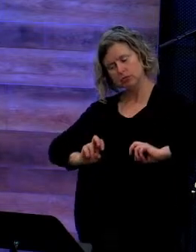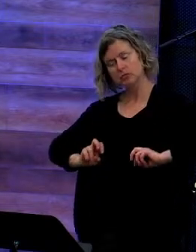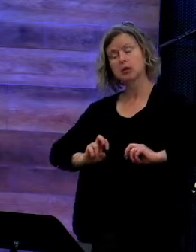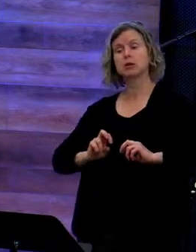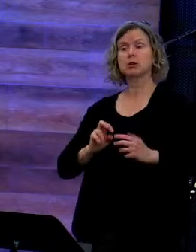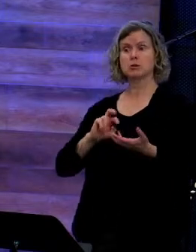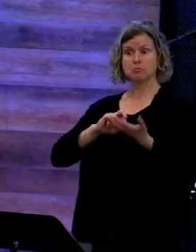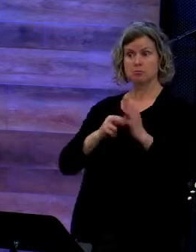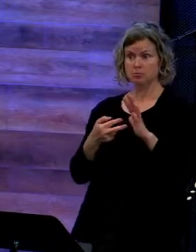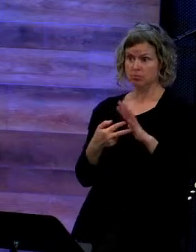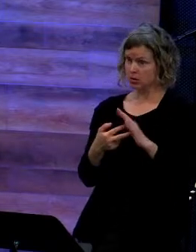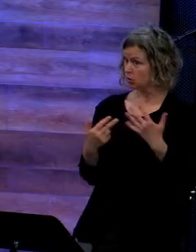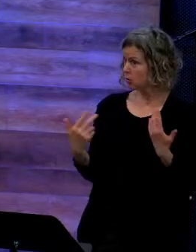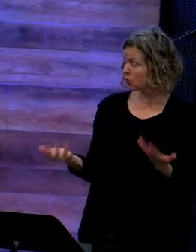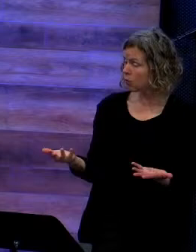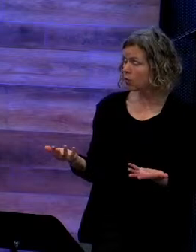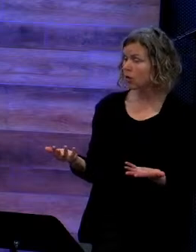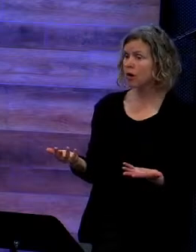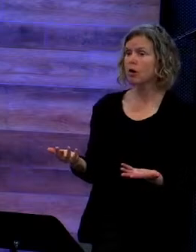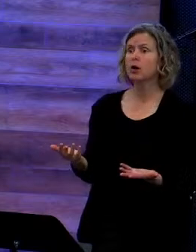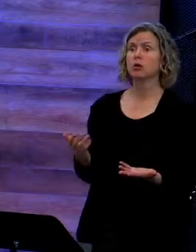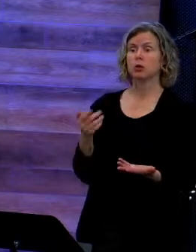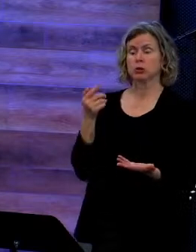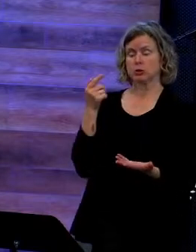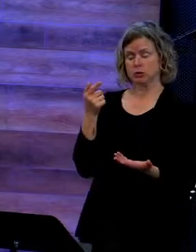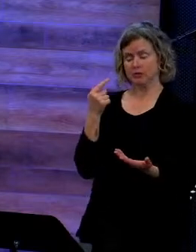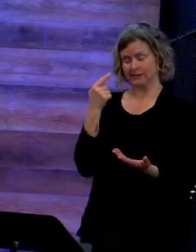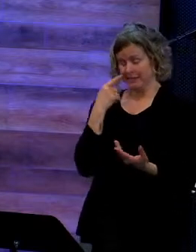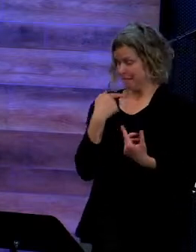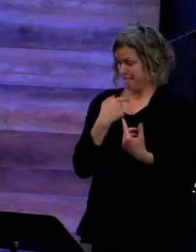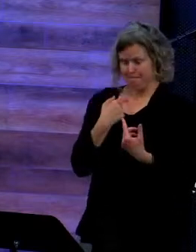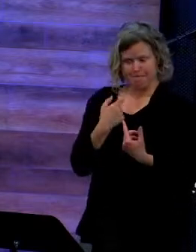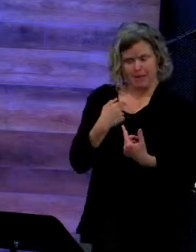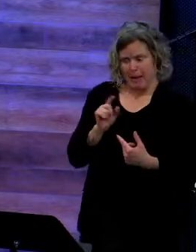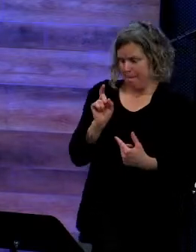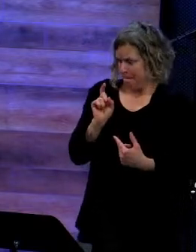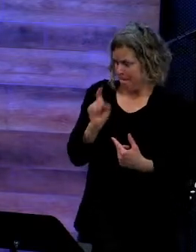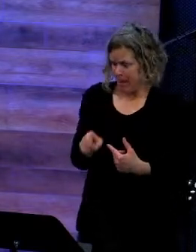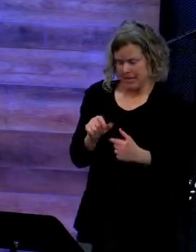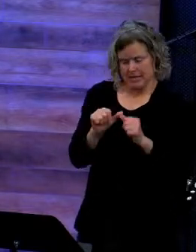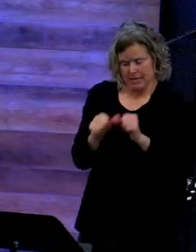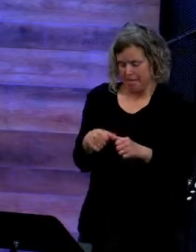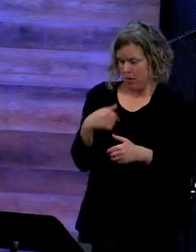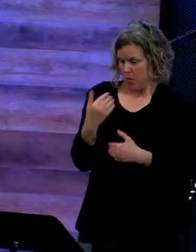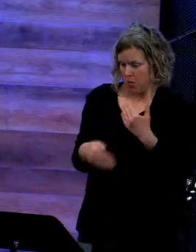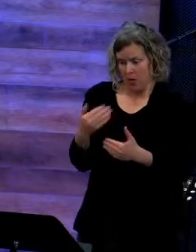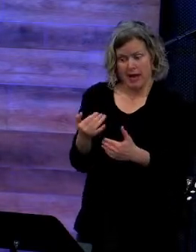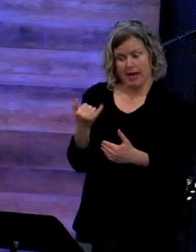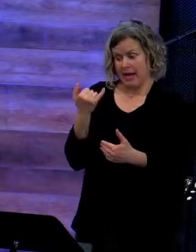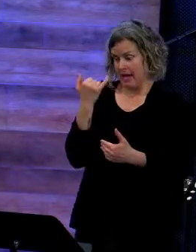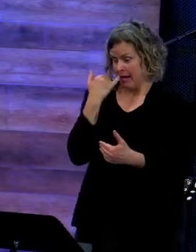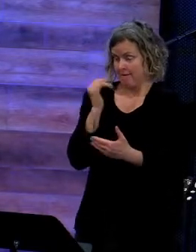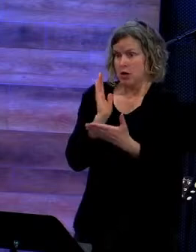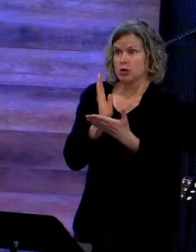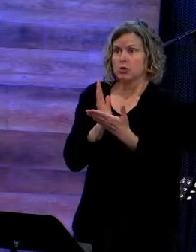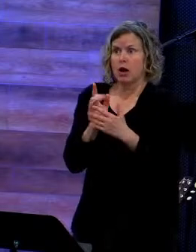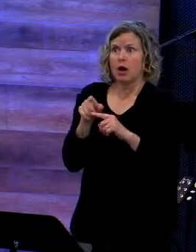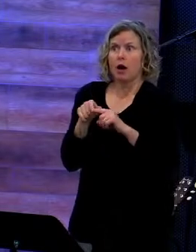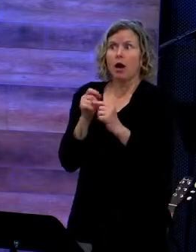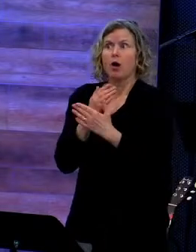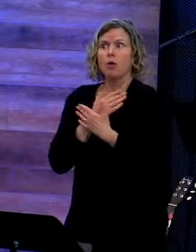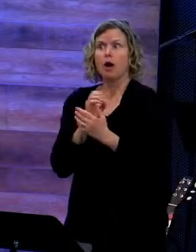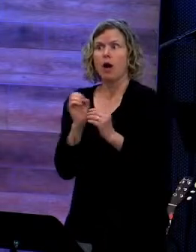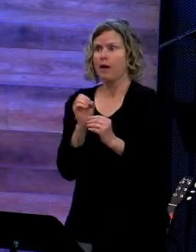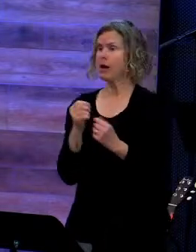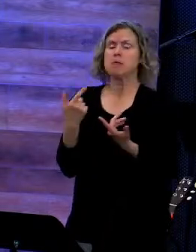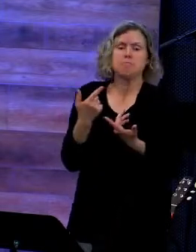idol of productivity? I have to keep moving or else nothing will get done. Is it because you have